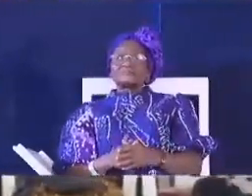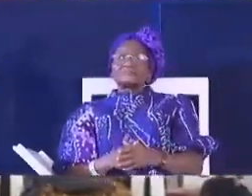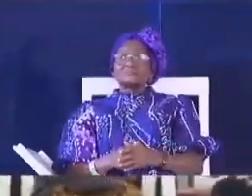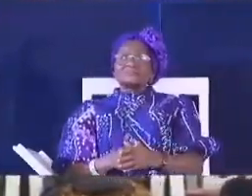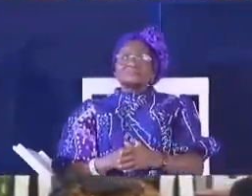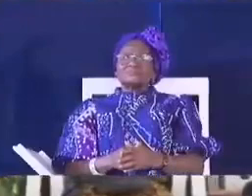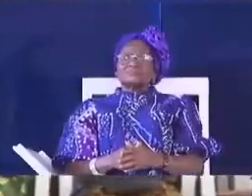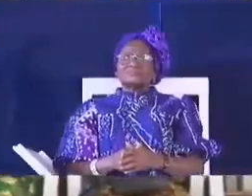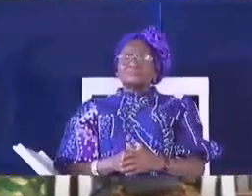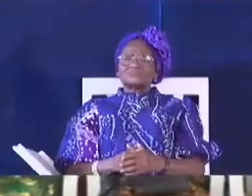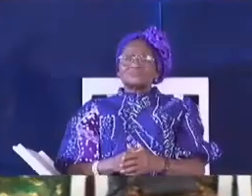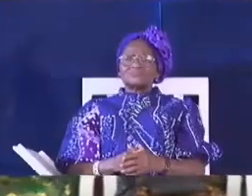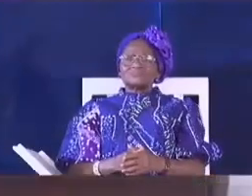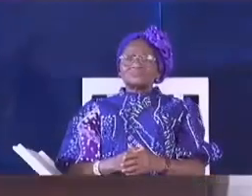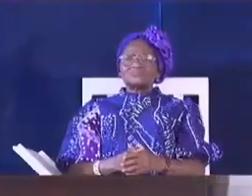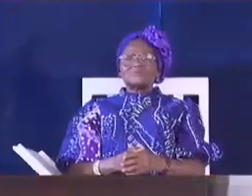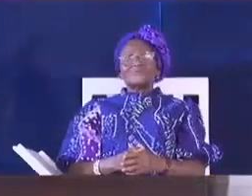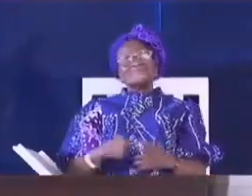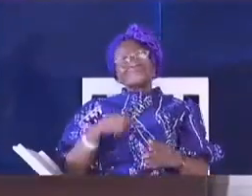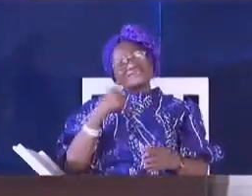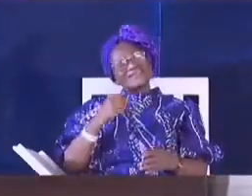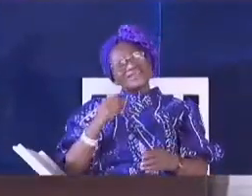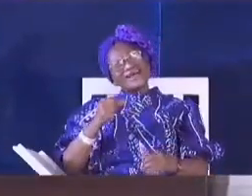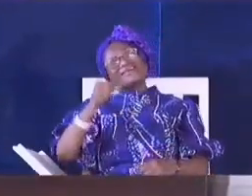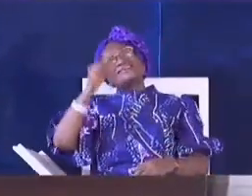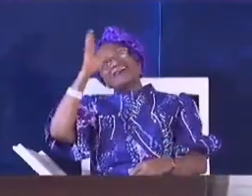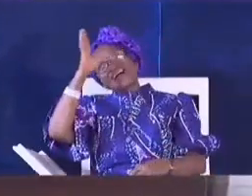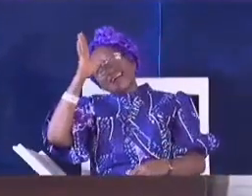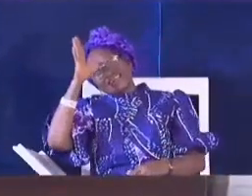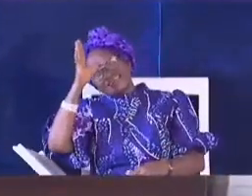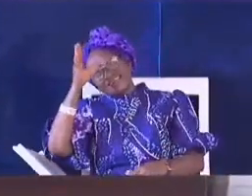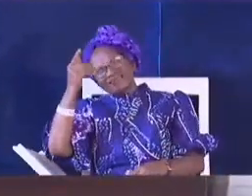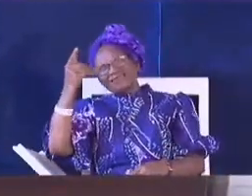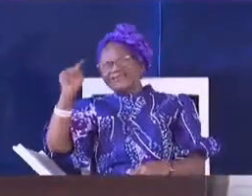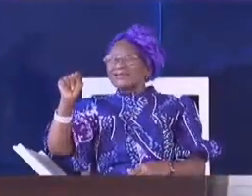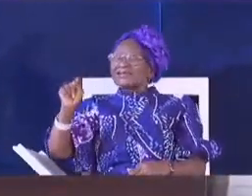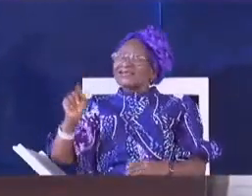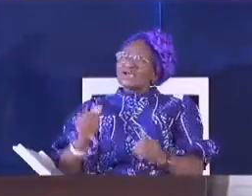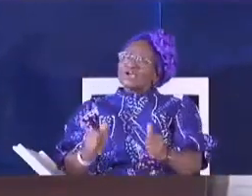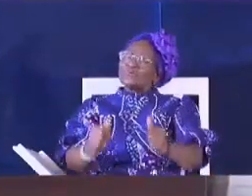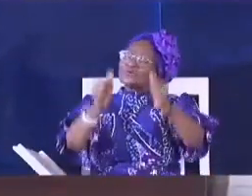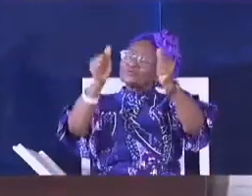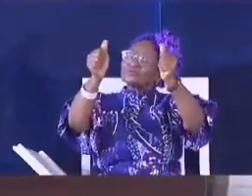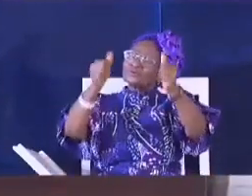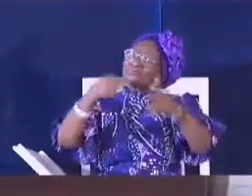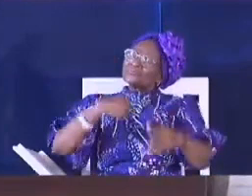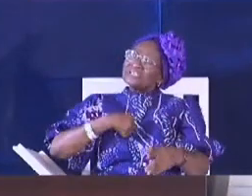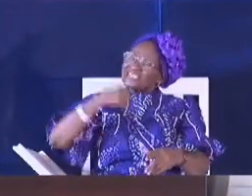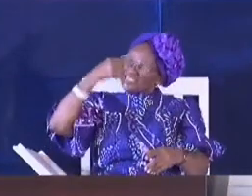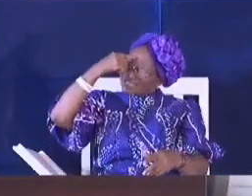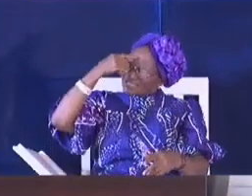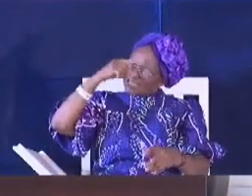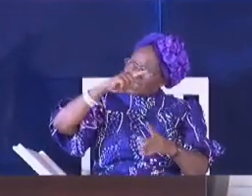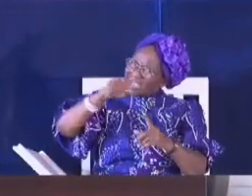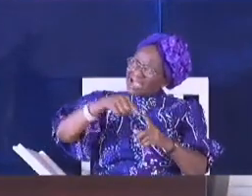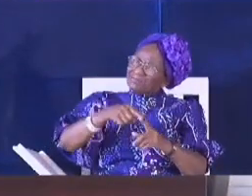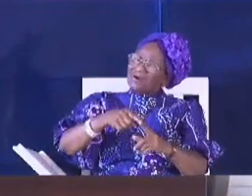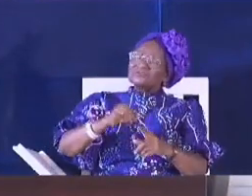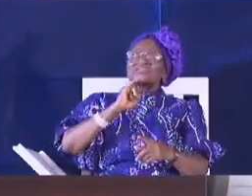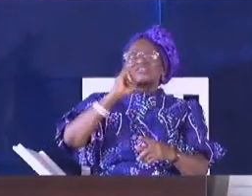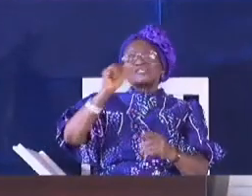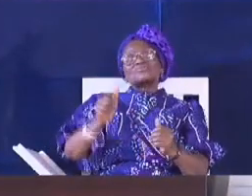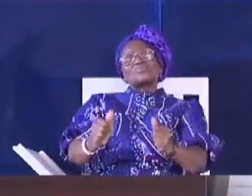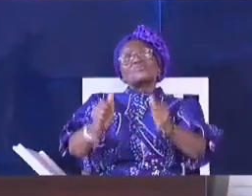Oh, you may say, but Daddy, the promotion I'm thinking about is a promotion in my place of